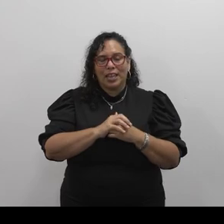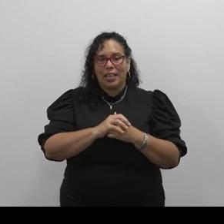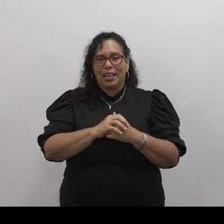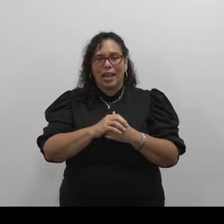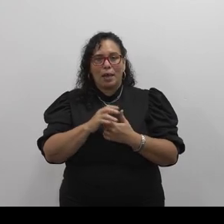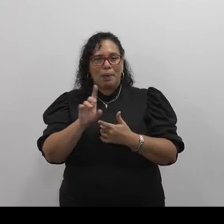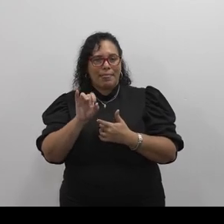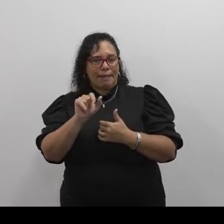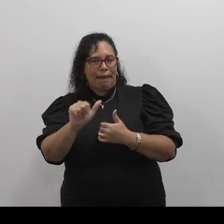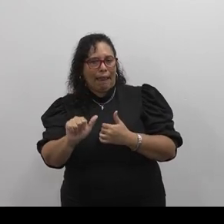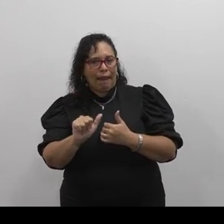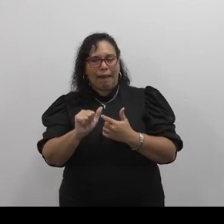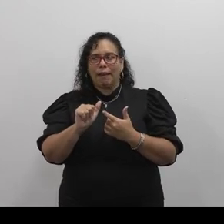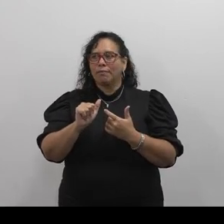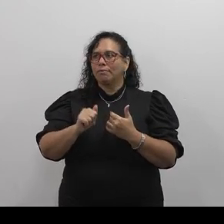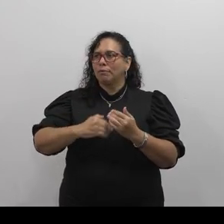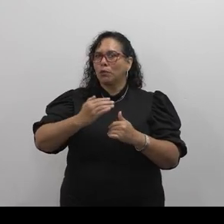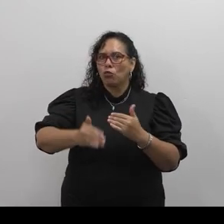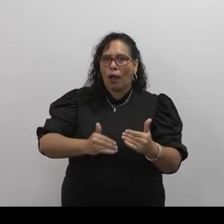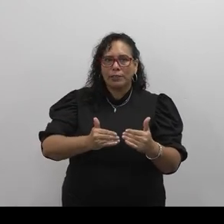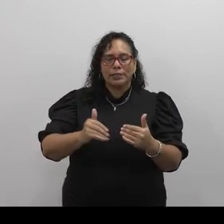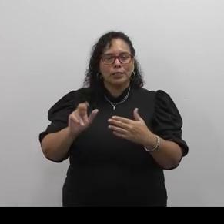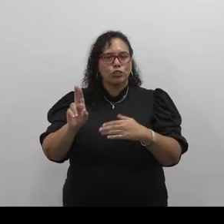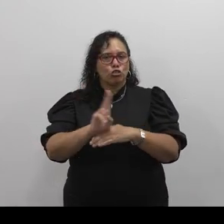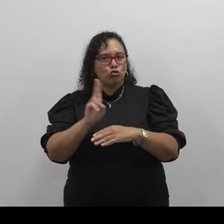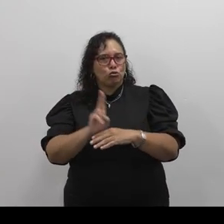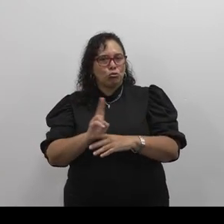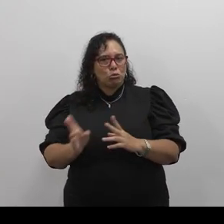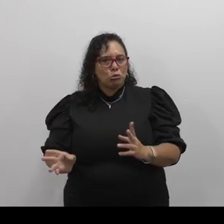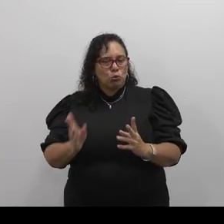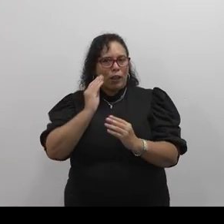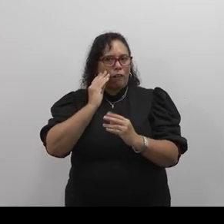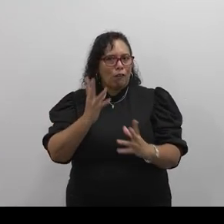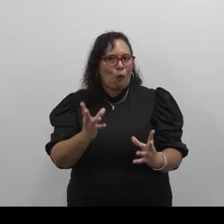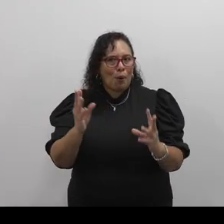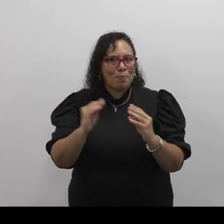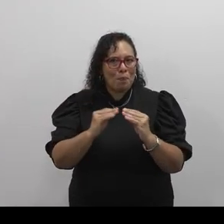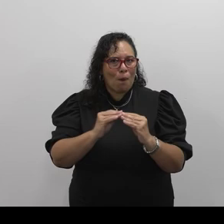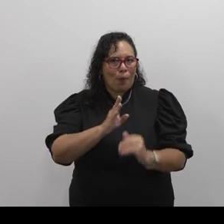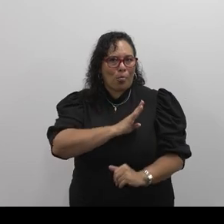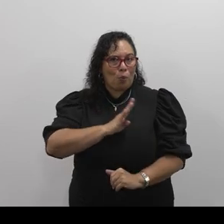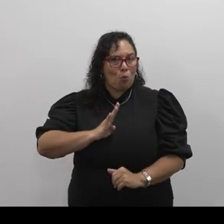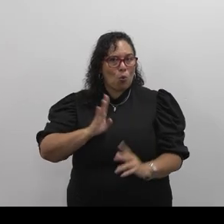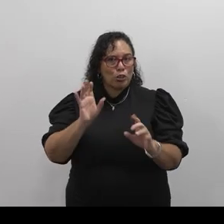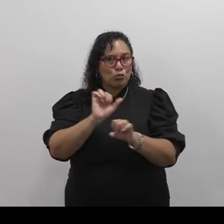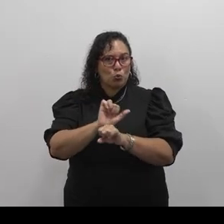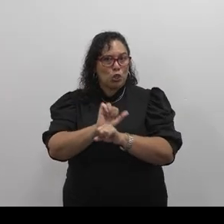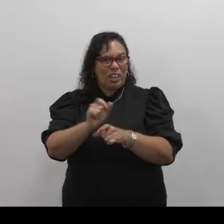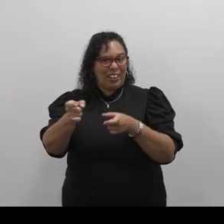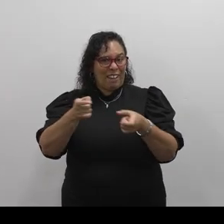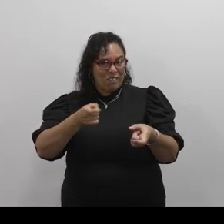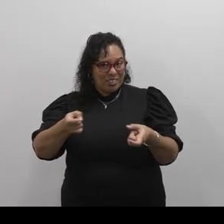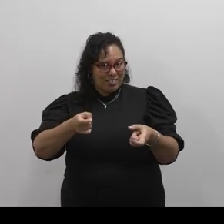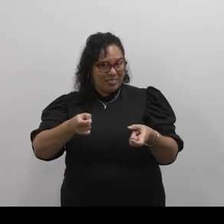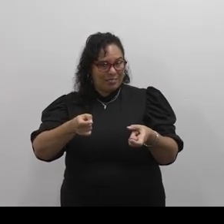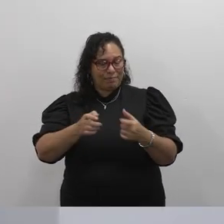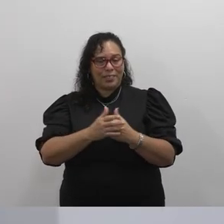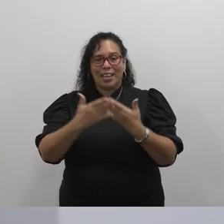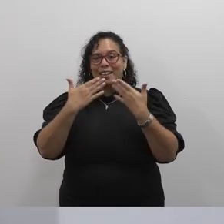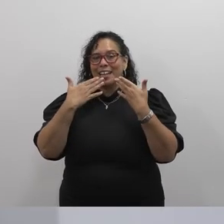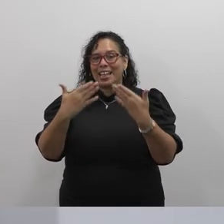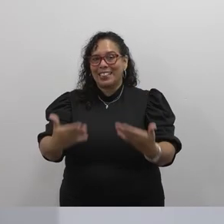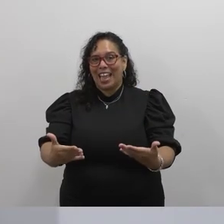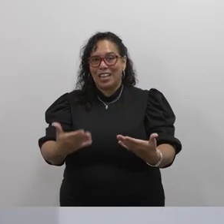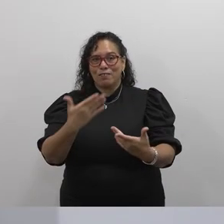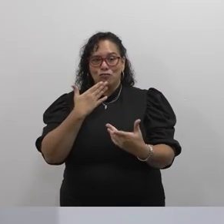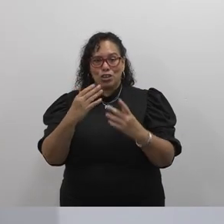we're seeing in that process and how it can be used to further inform the board's work in governance. So thank you for the